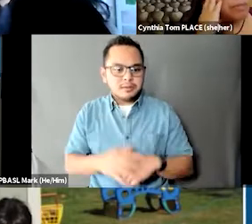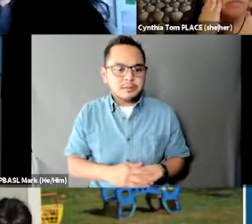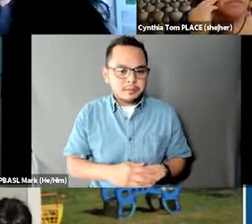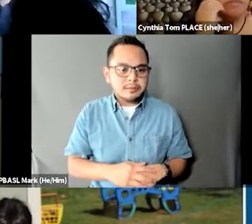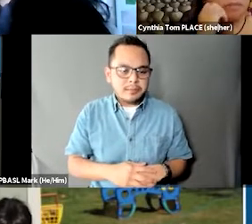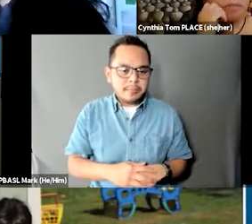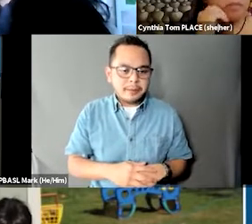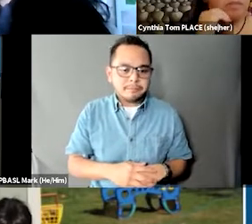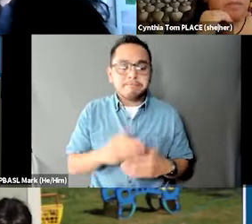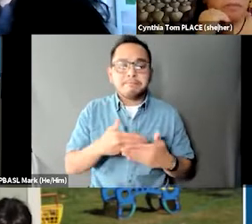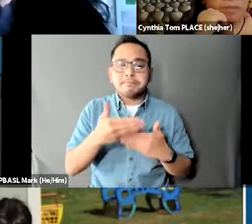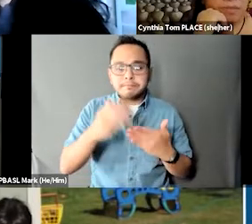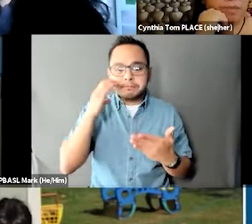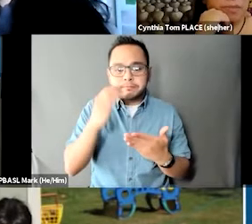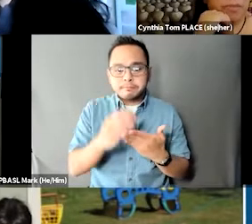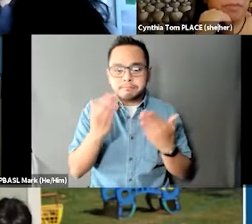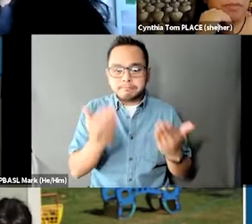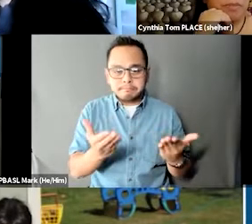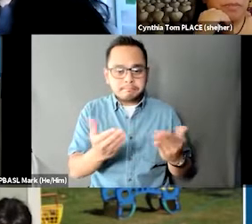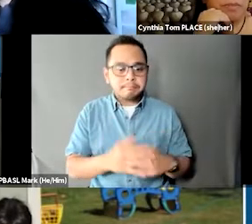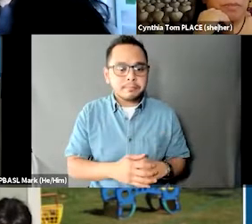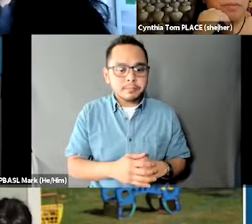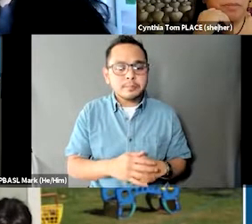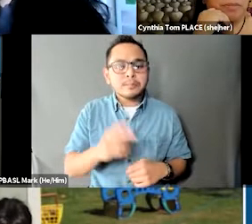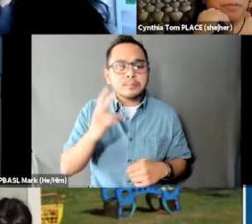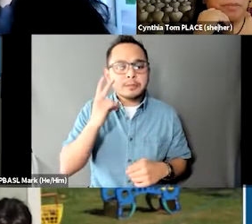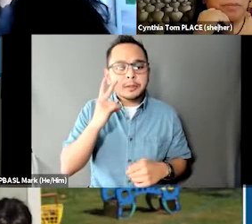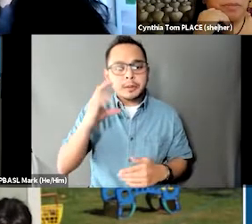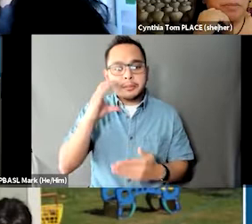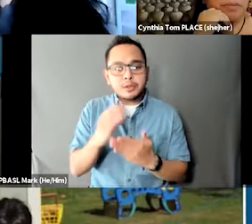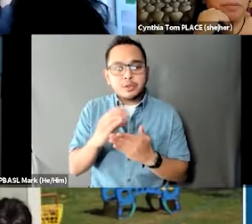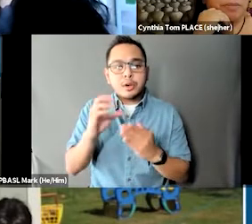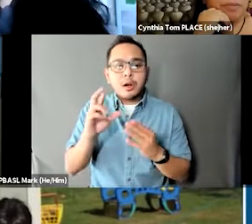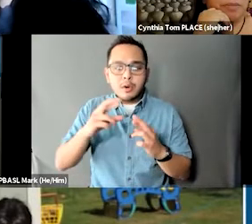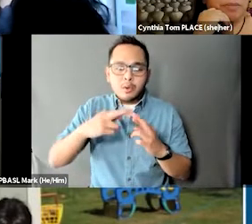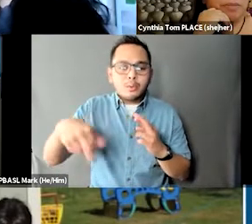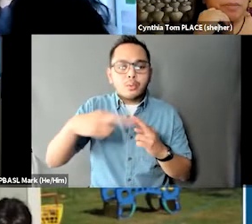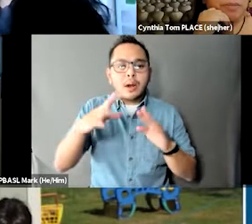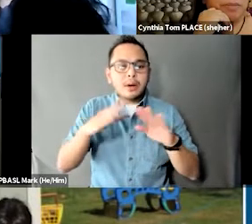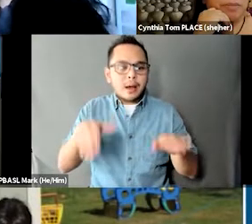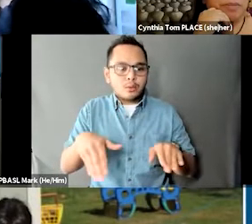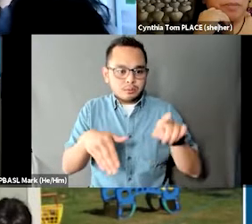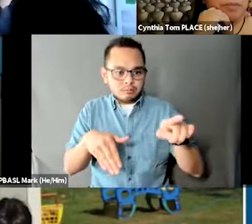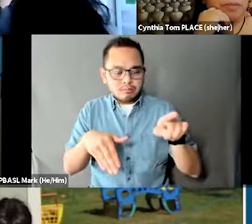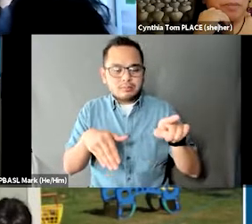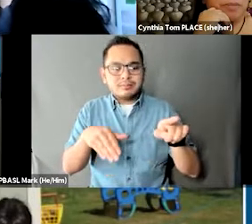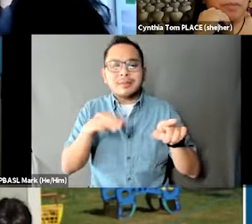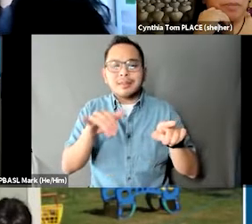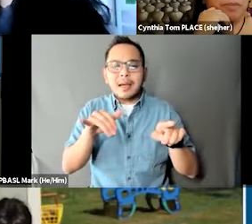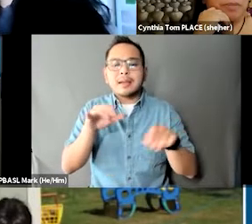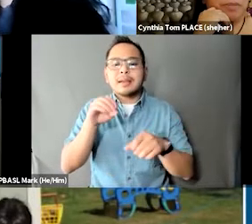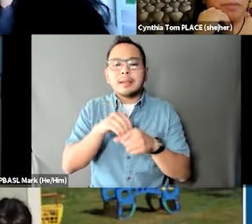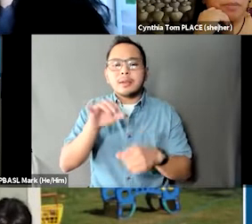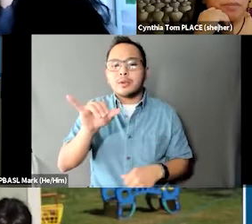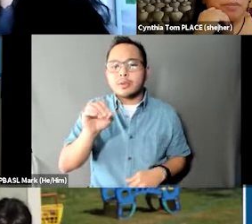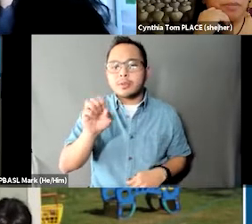And the next image, you're going to see a picture of a roundhouse, and that's in Yosemite Valley. And our roundhouse are